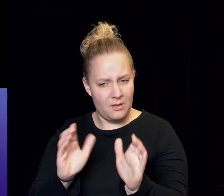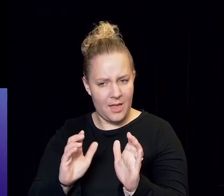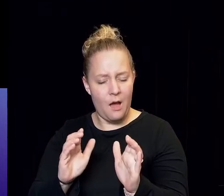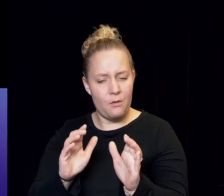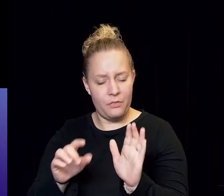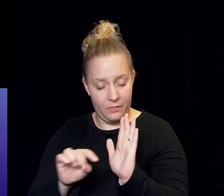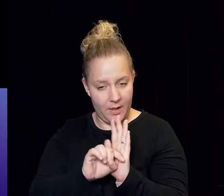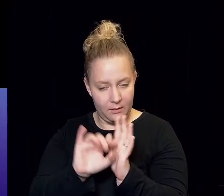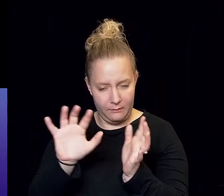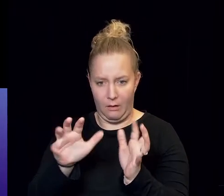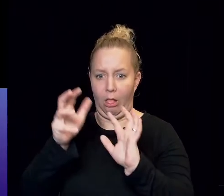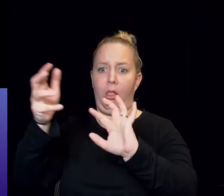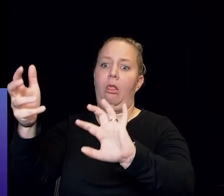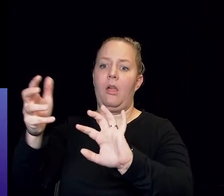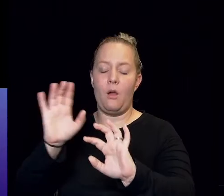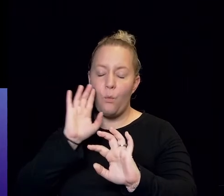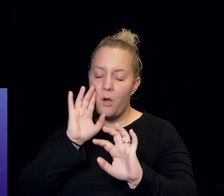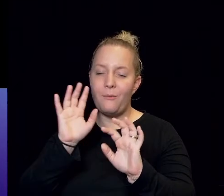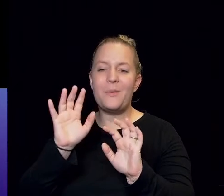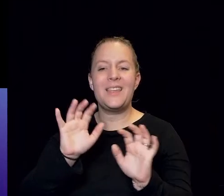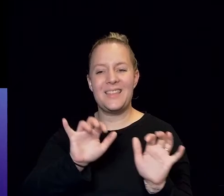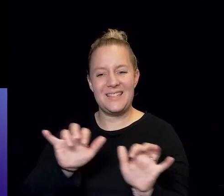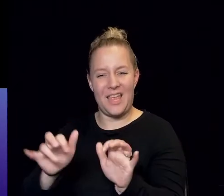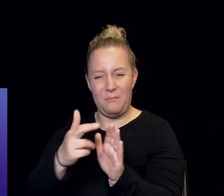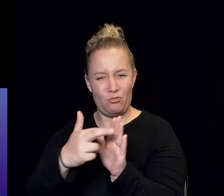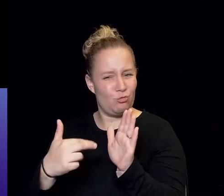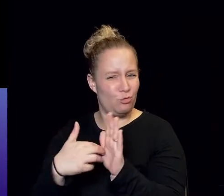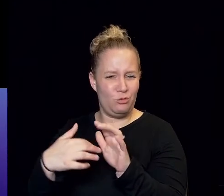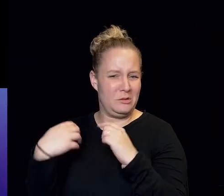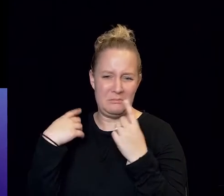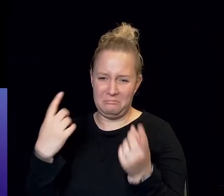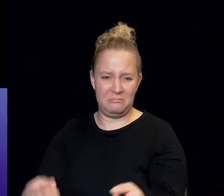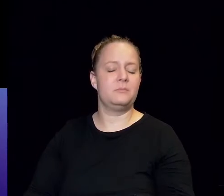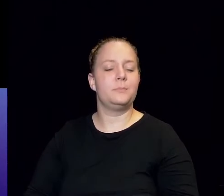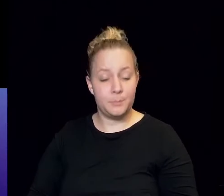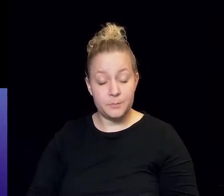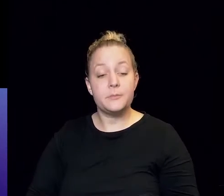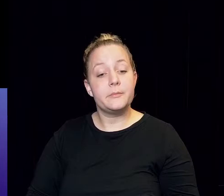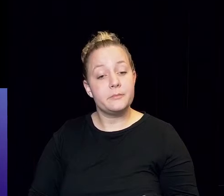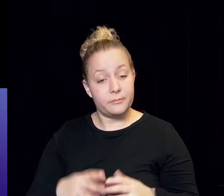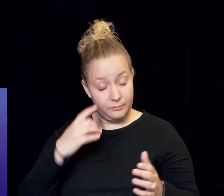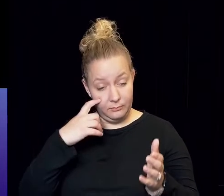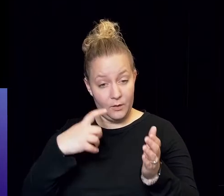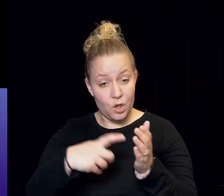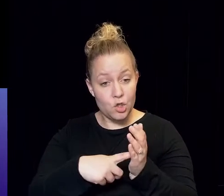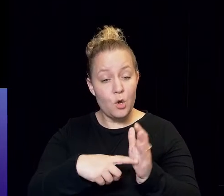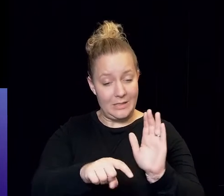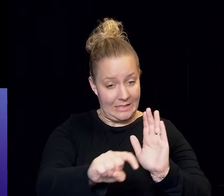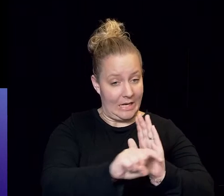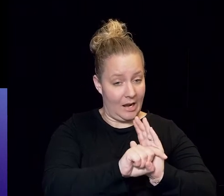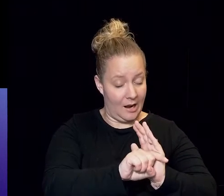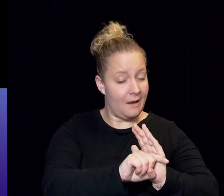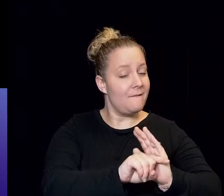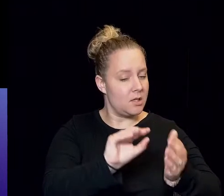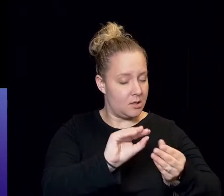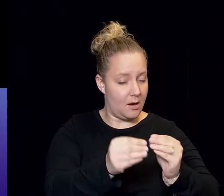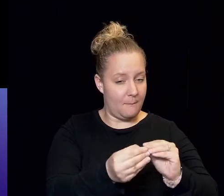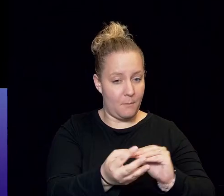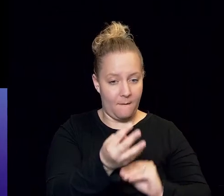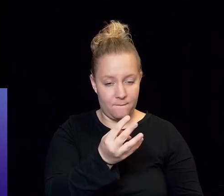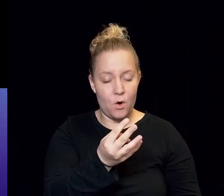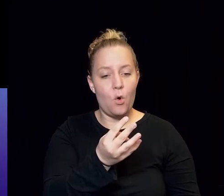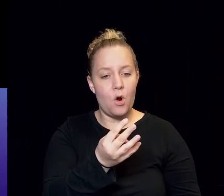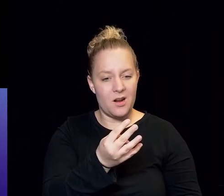mess you up. It's going to be the same kind of rules as always. So here, notice the negative on number 4